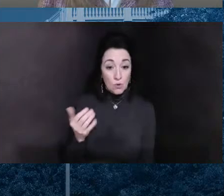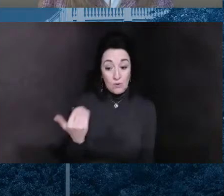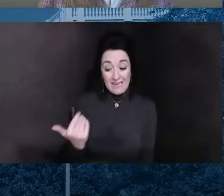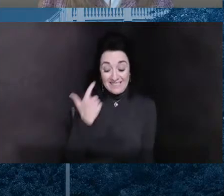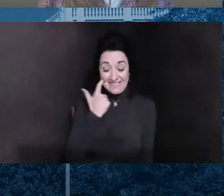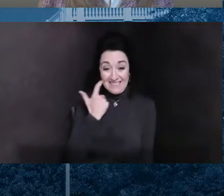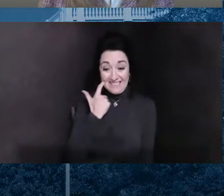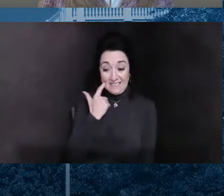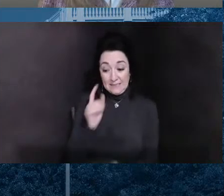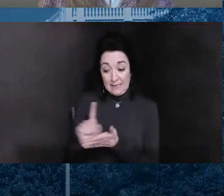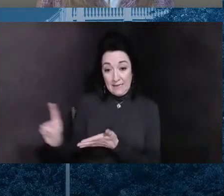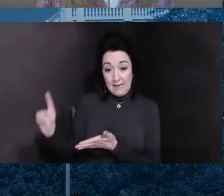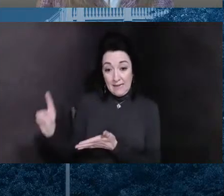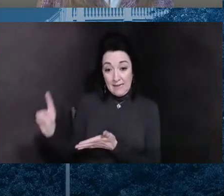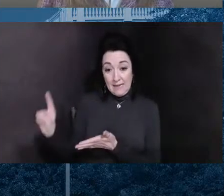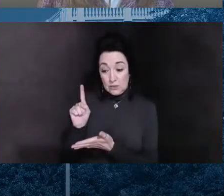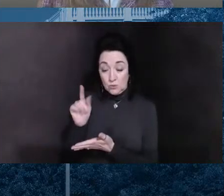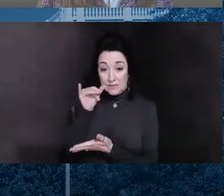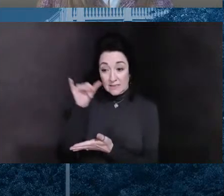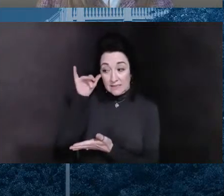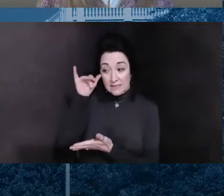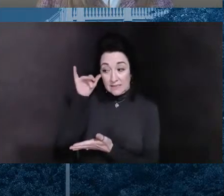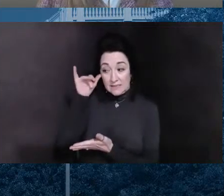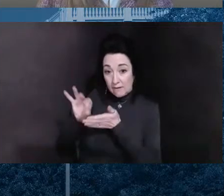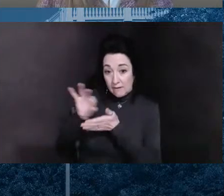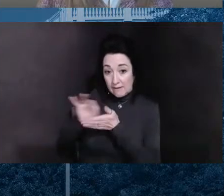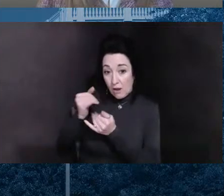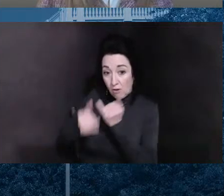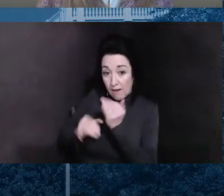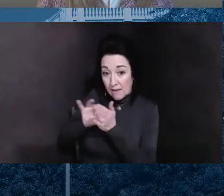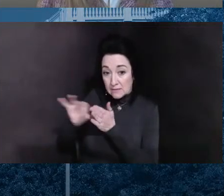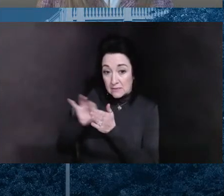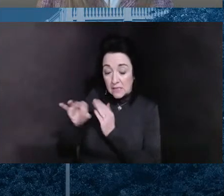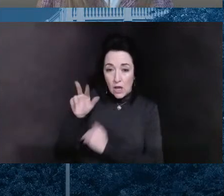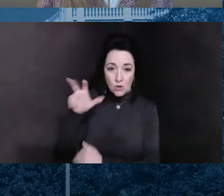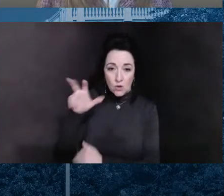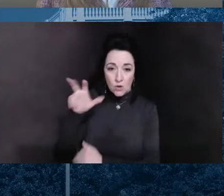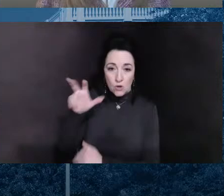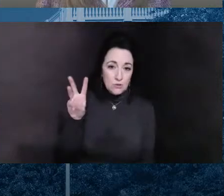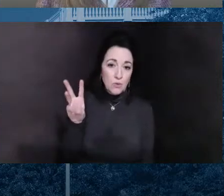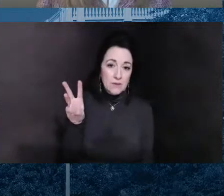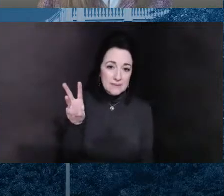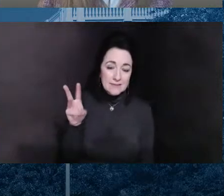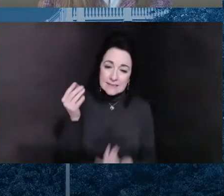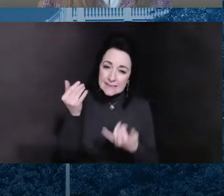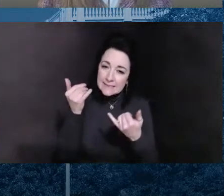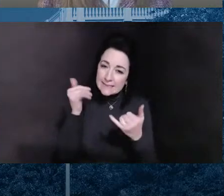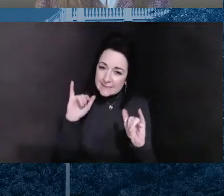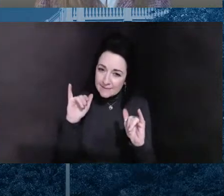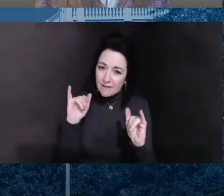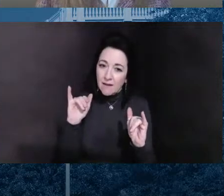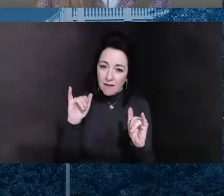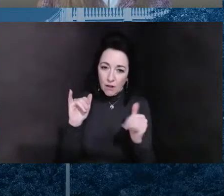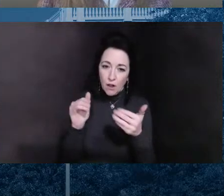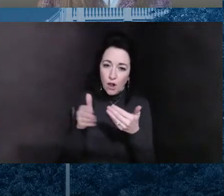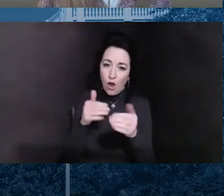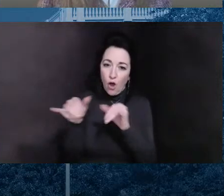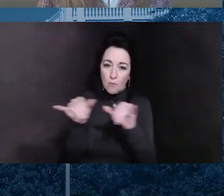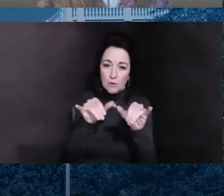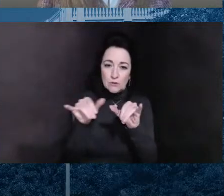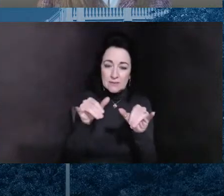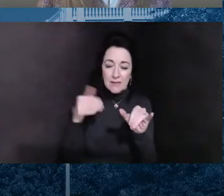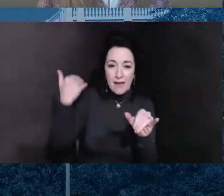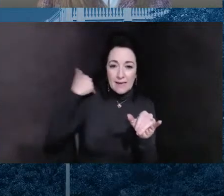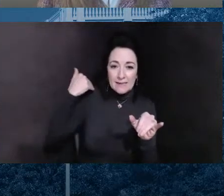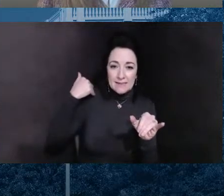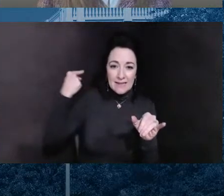at 326. That's still comparable to the peak back in the spring of 337